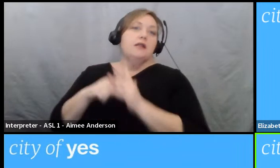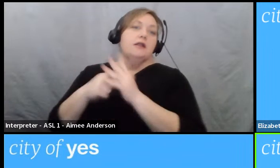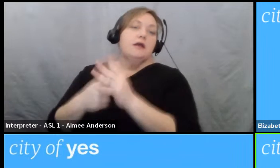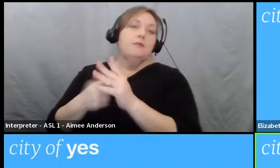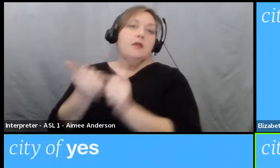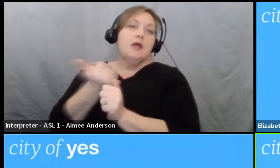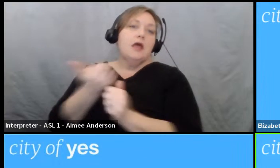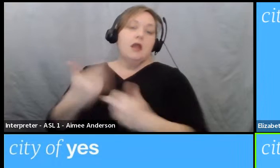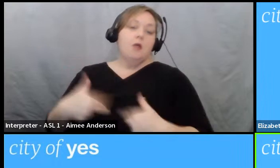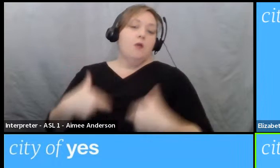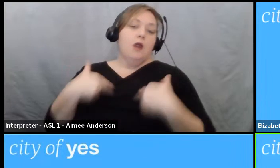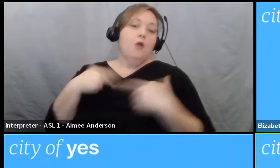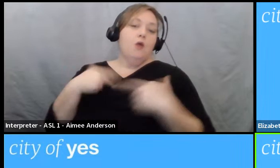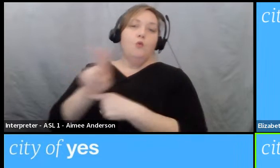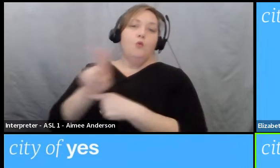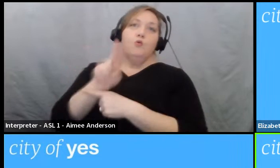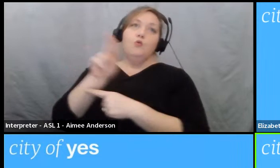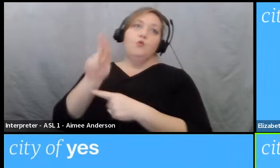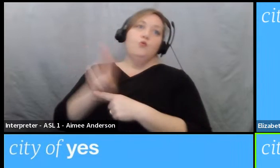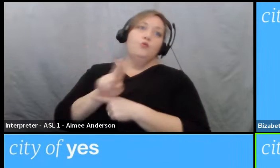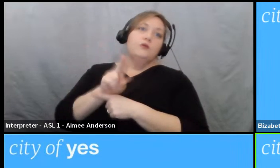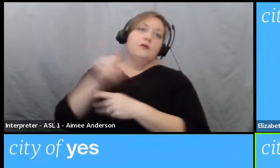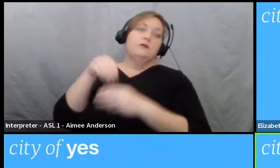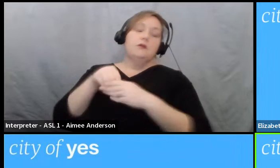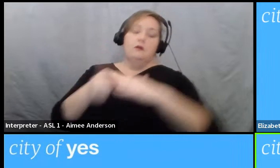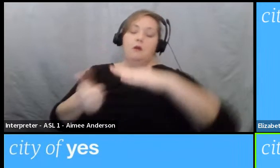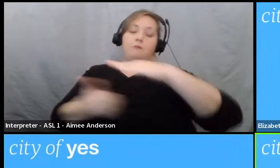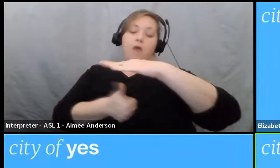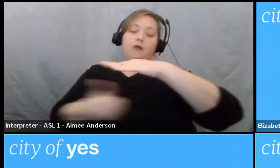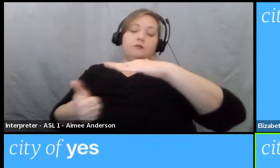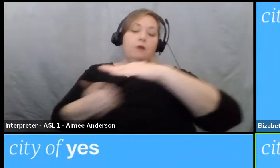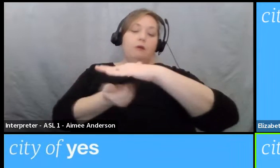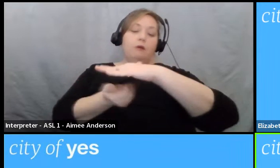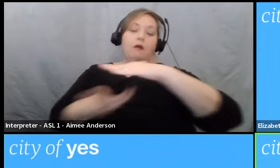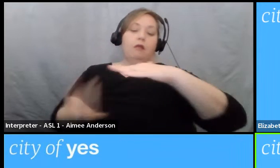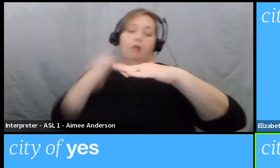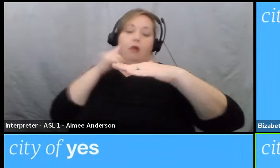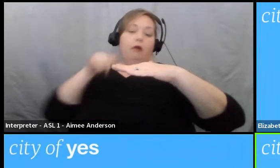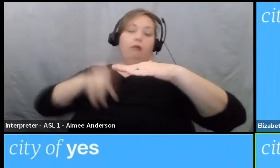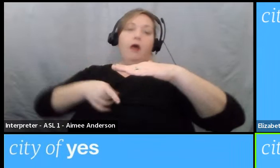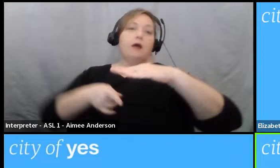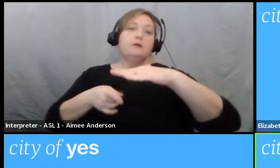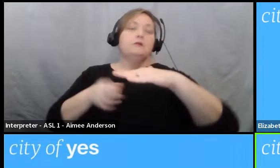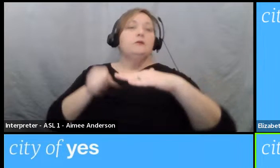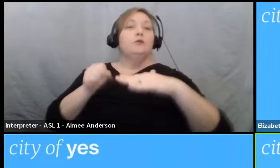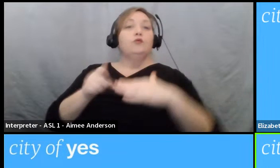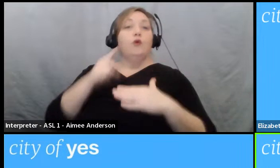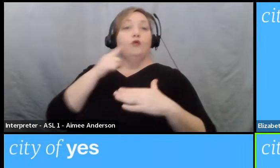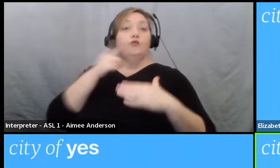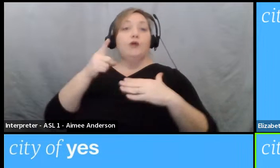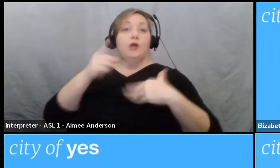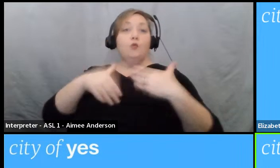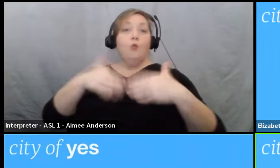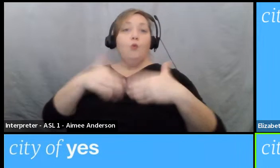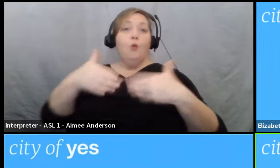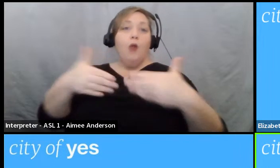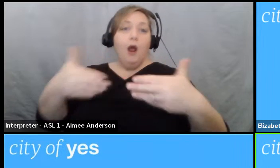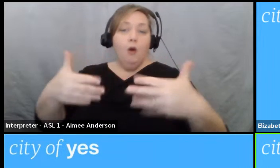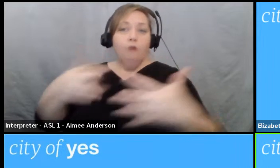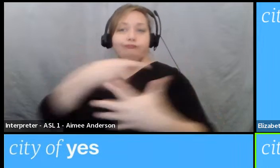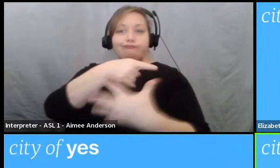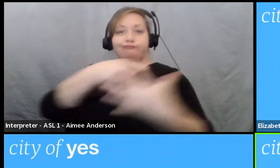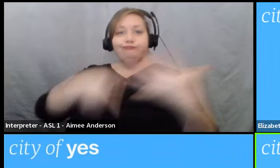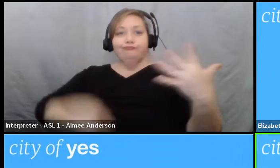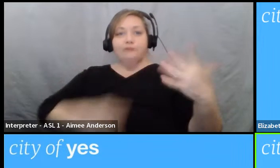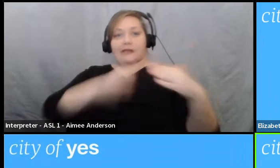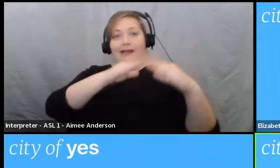any residential uses in a basement or anything like that. So as we roll out these housing